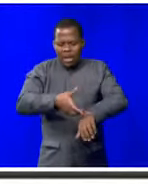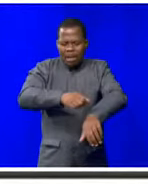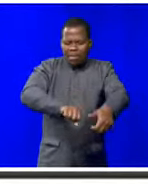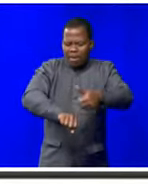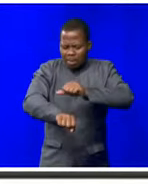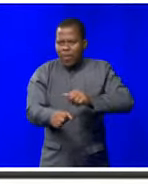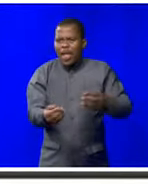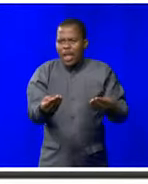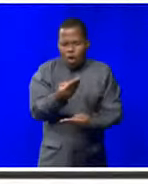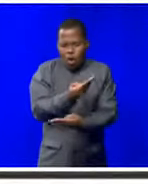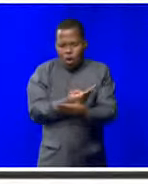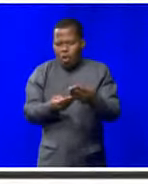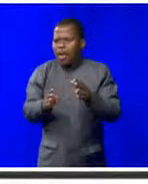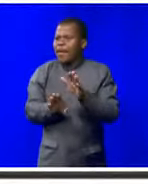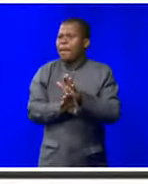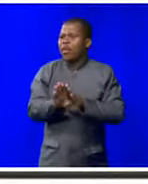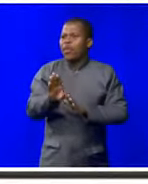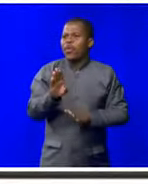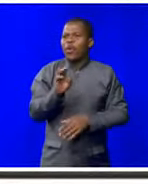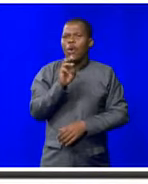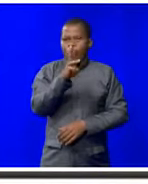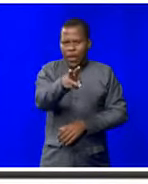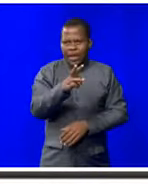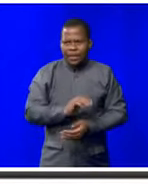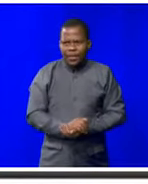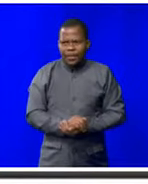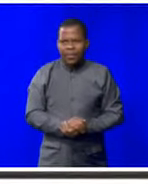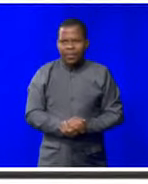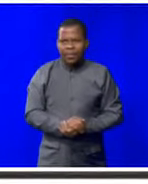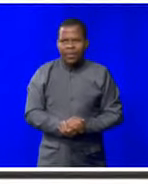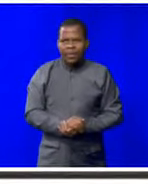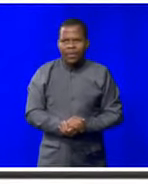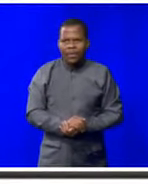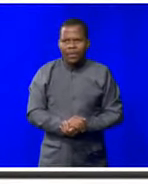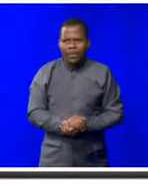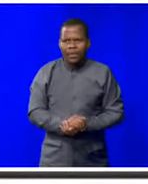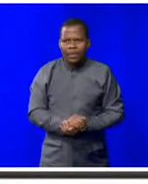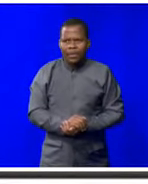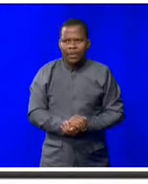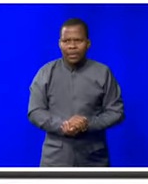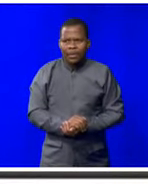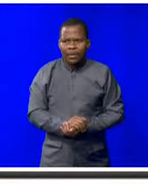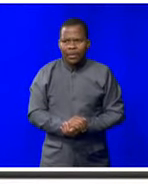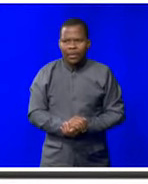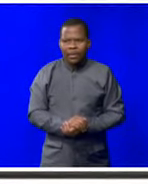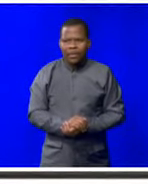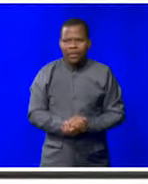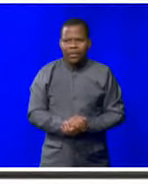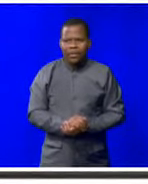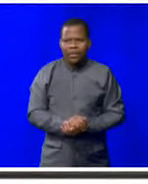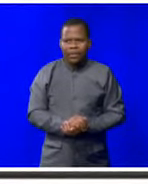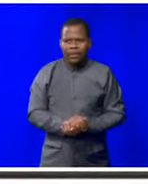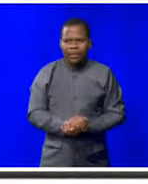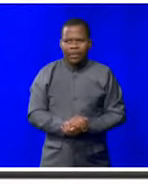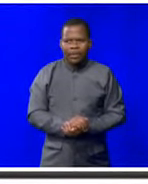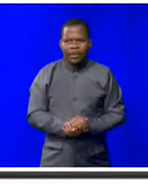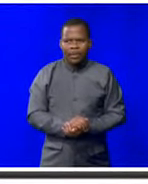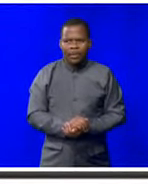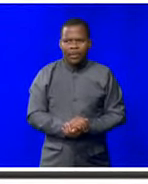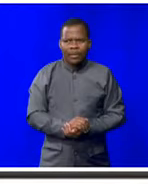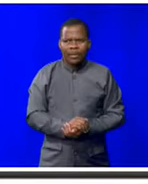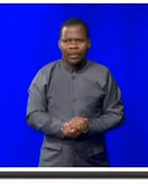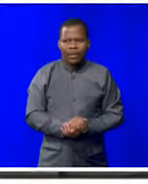economic development and the diversification of our economy to reduce our reliance on the